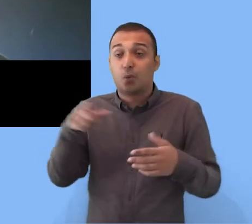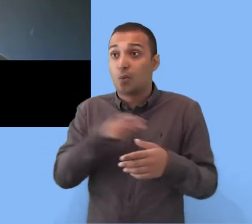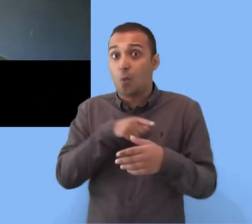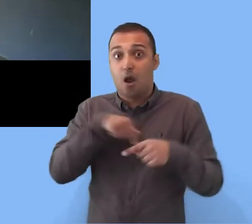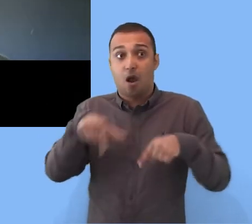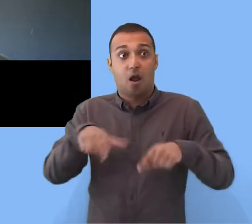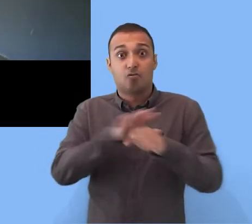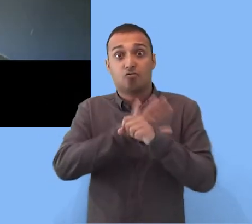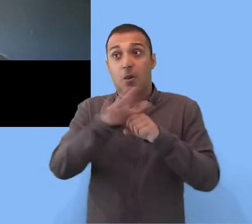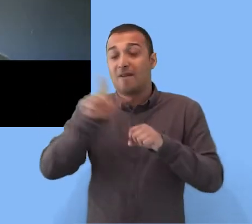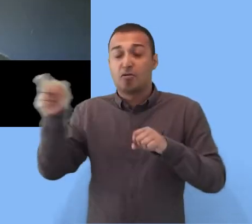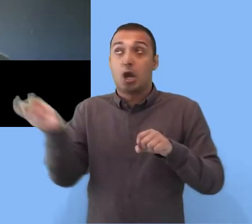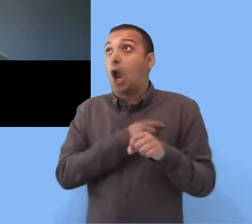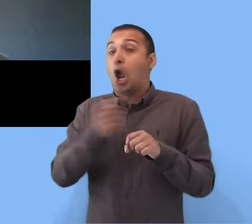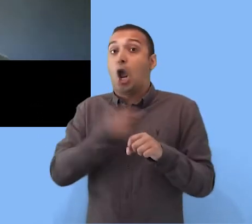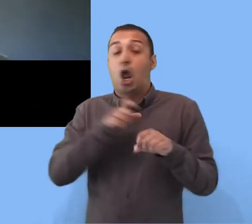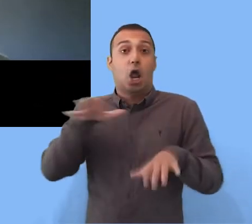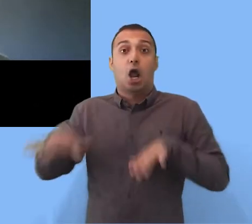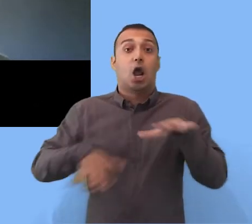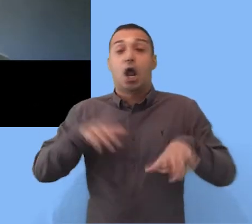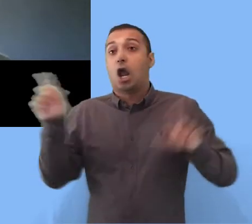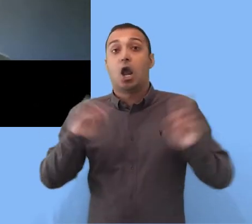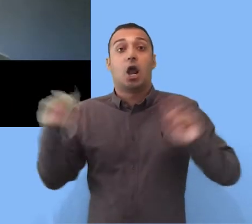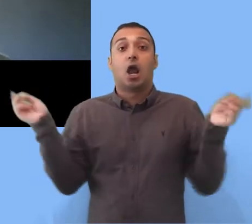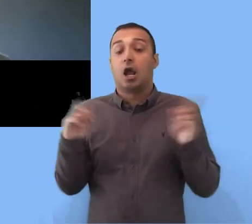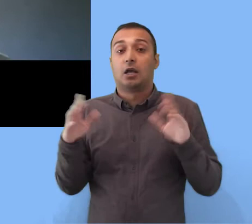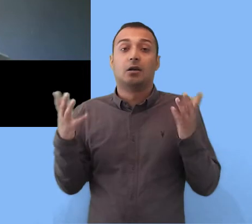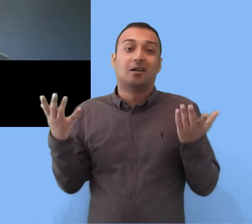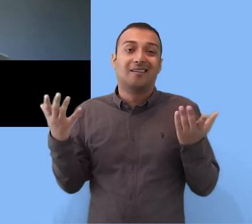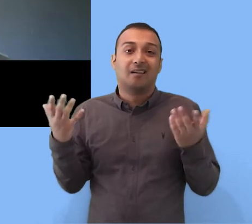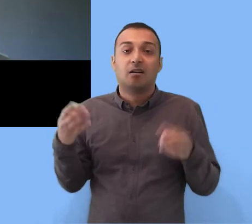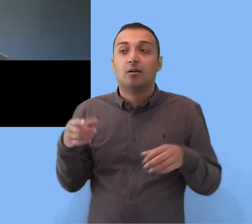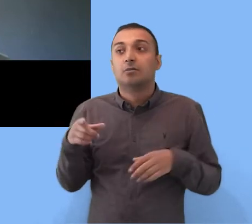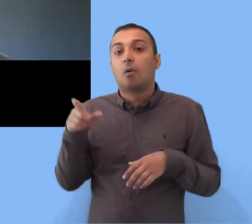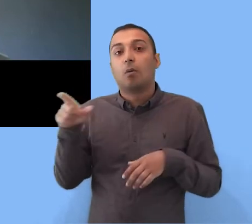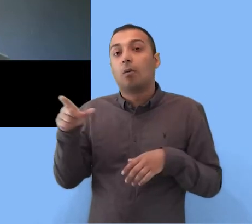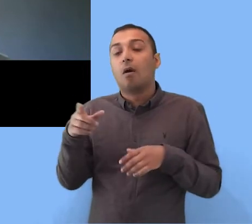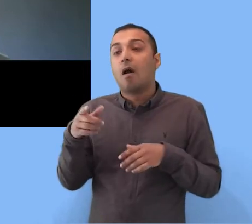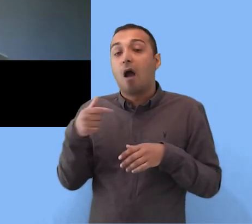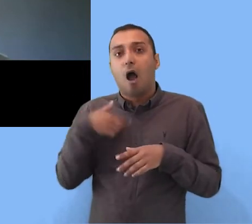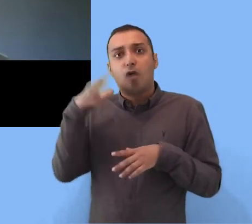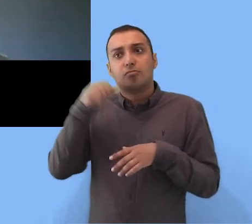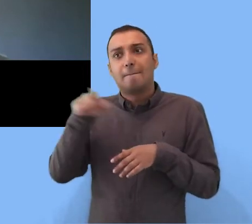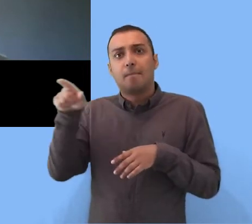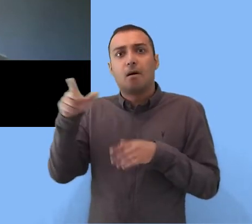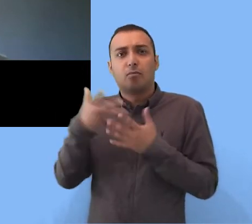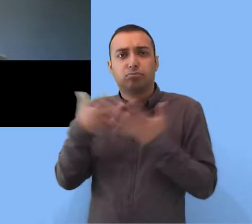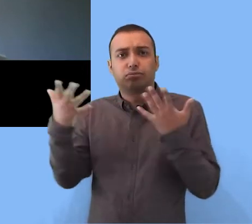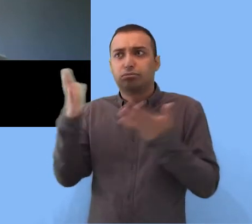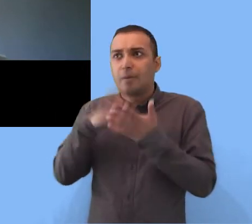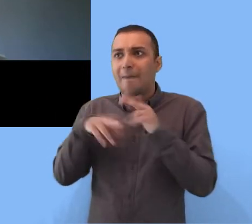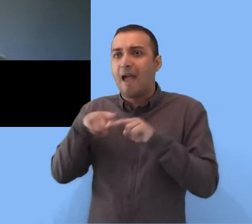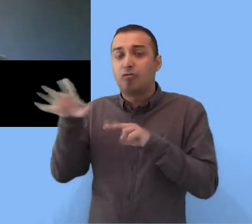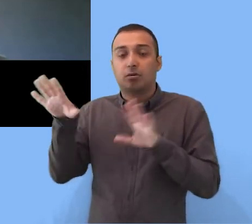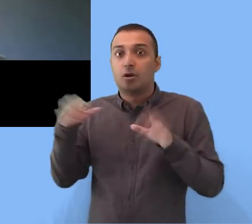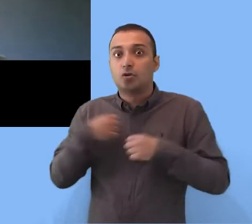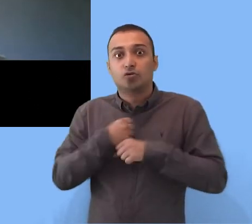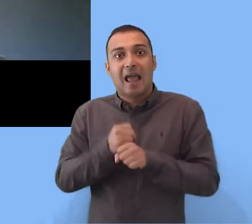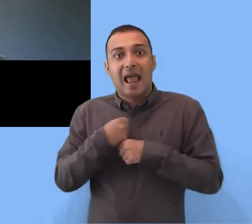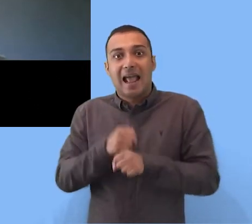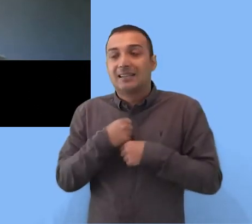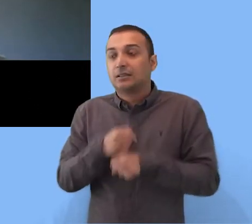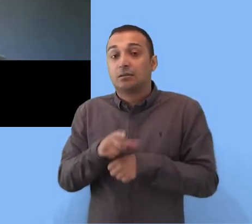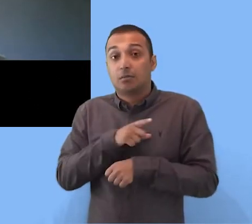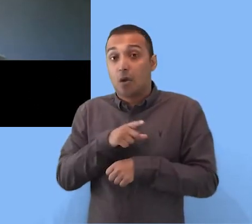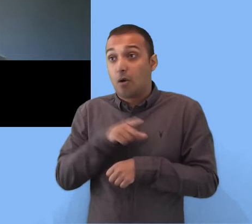setting. And some of them are like, they were so stressed out because they see, you know, the